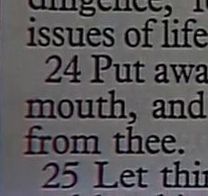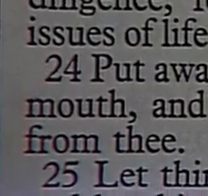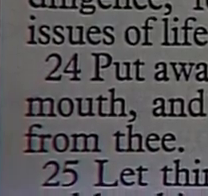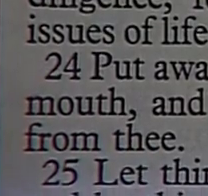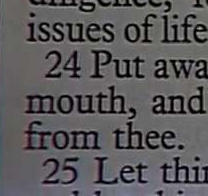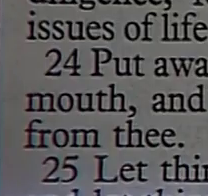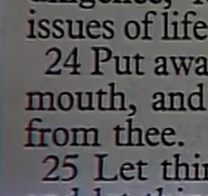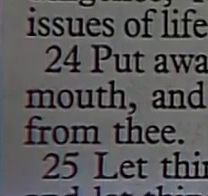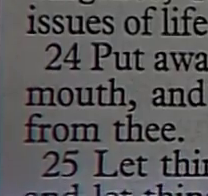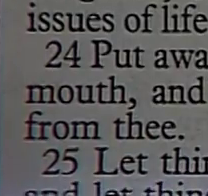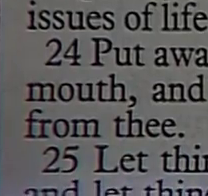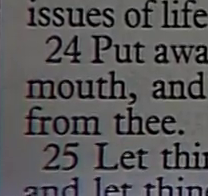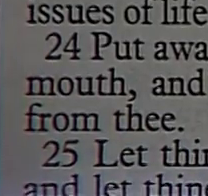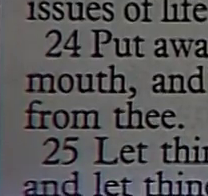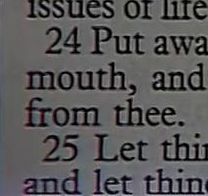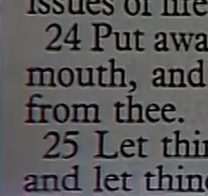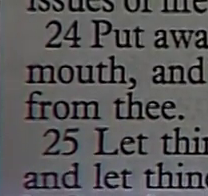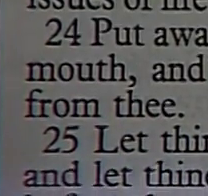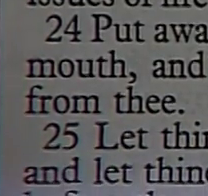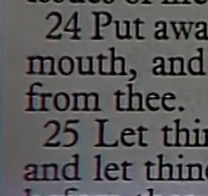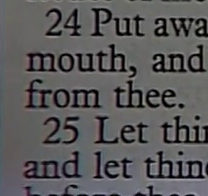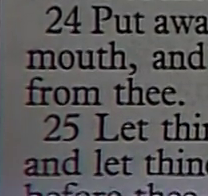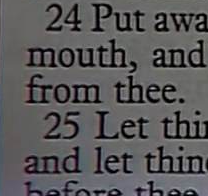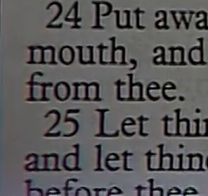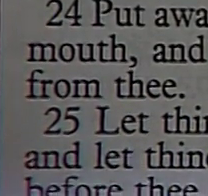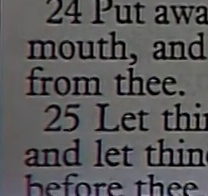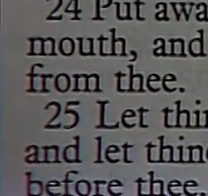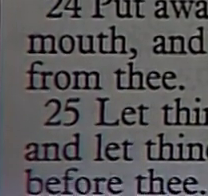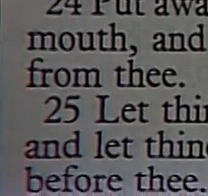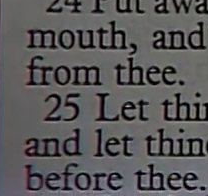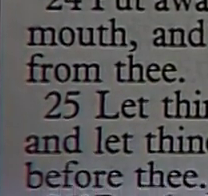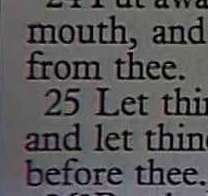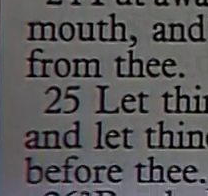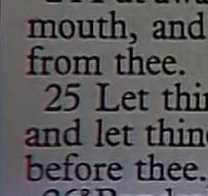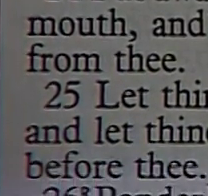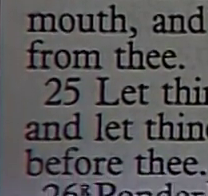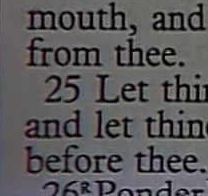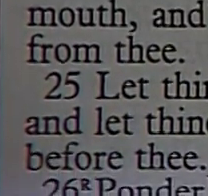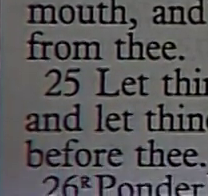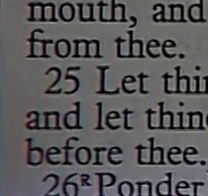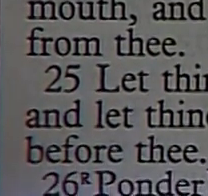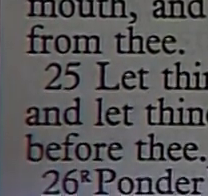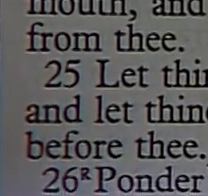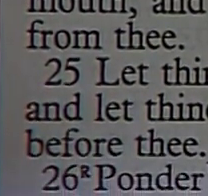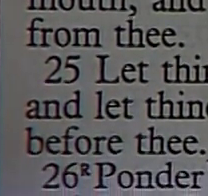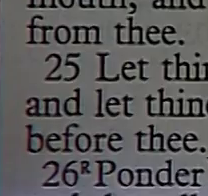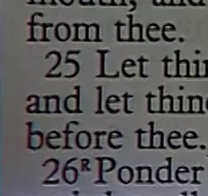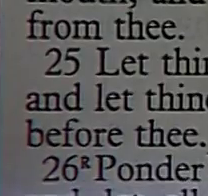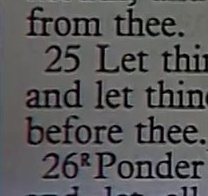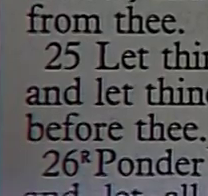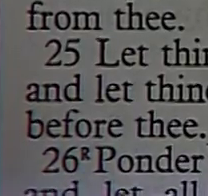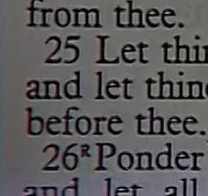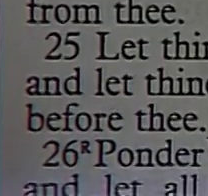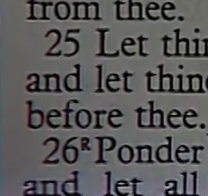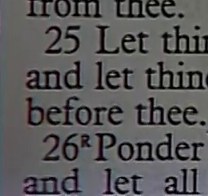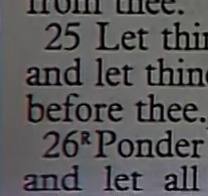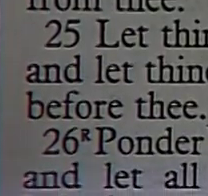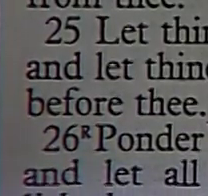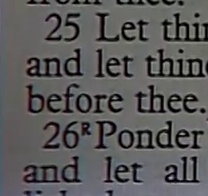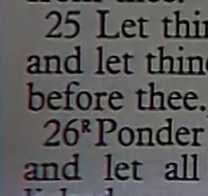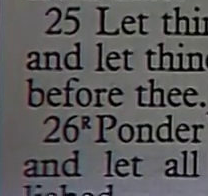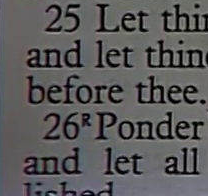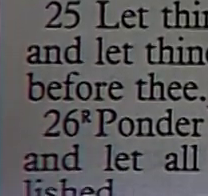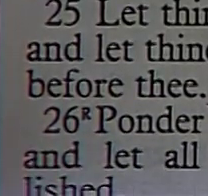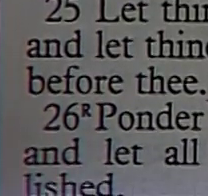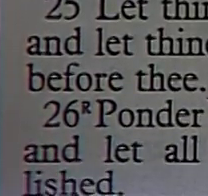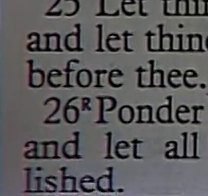find them, and health to all their flesh. Keep thy heart with all diligence, for out of it are the issues of life. Put away